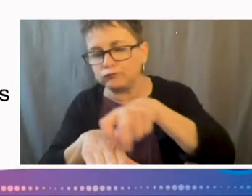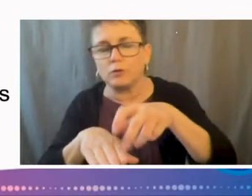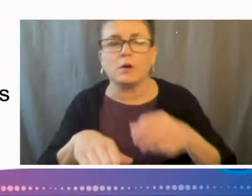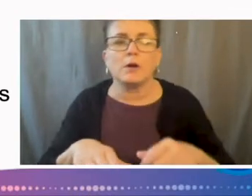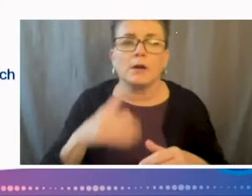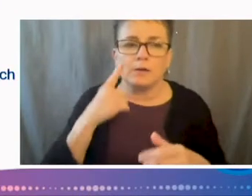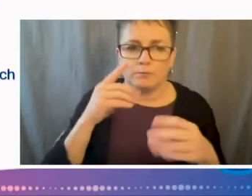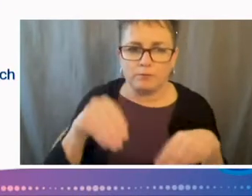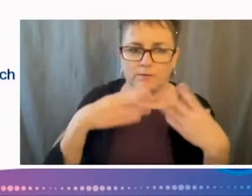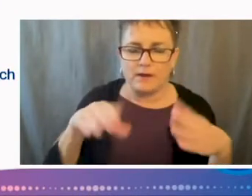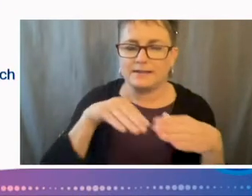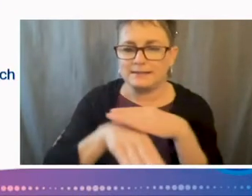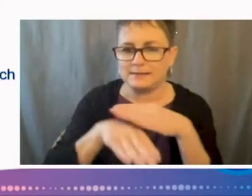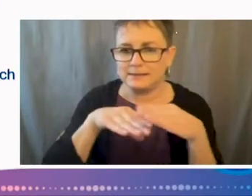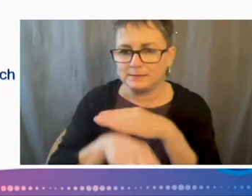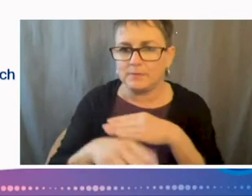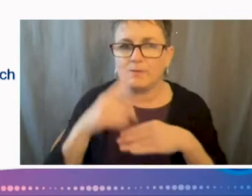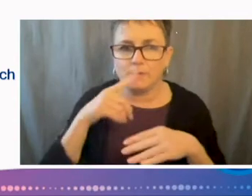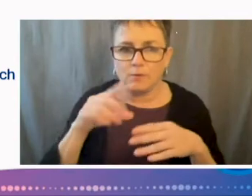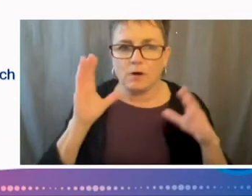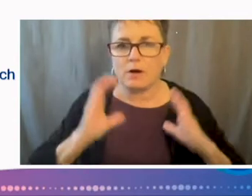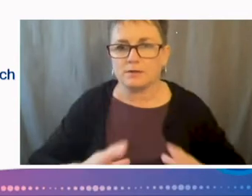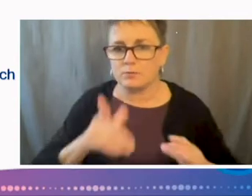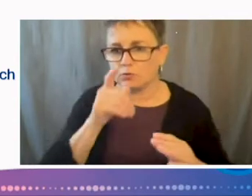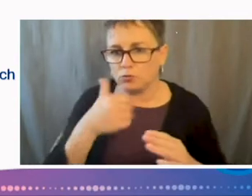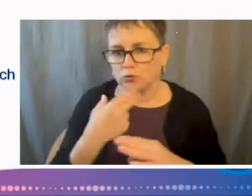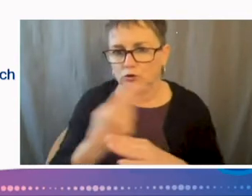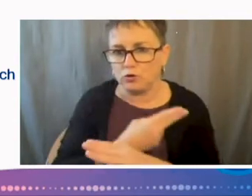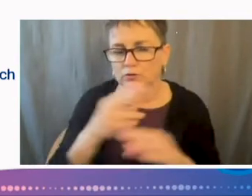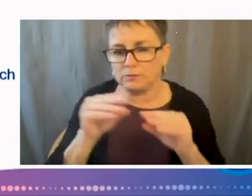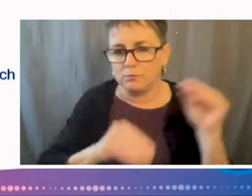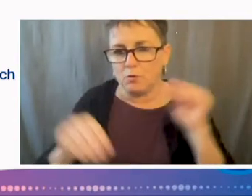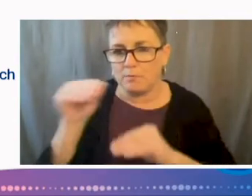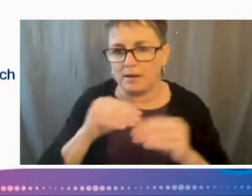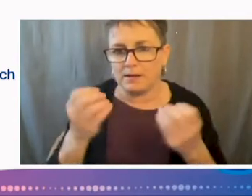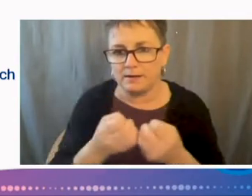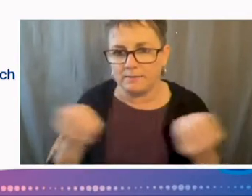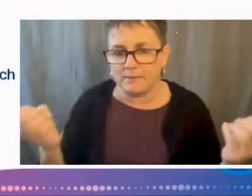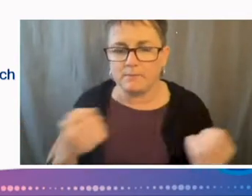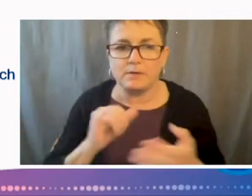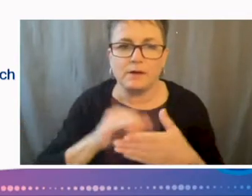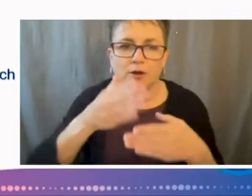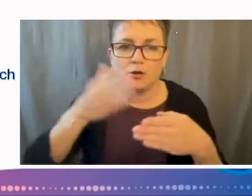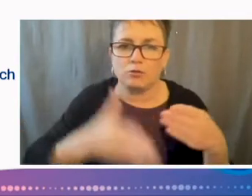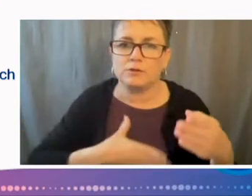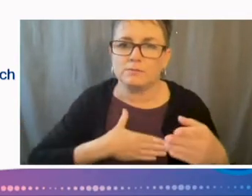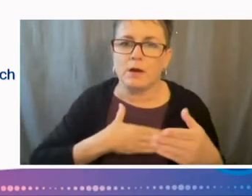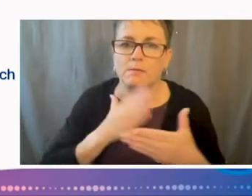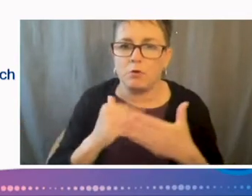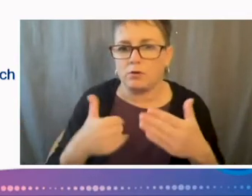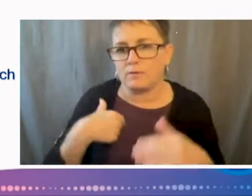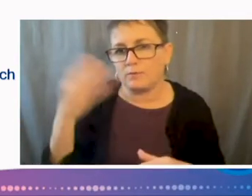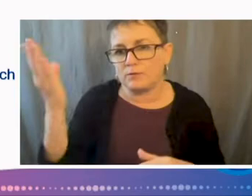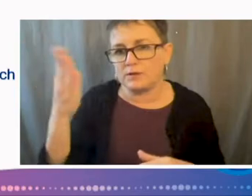with mobility devices. That concludes my portion of the presentation. Thank you.